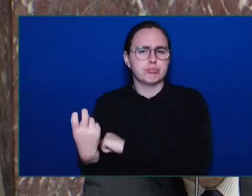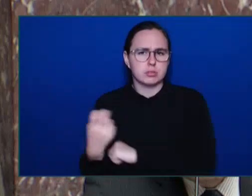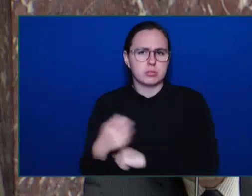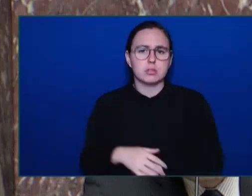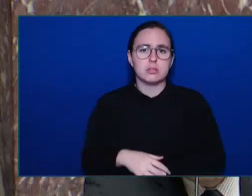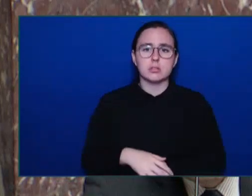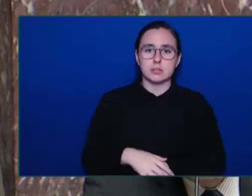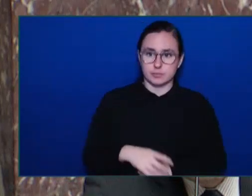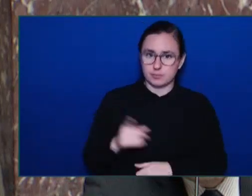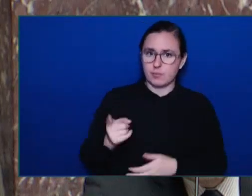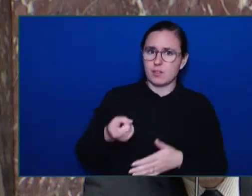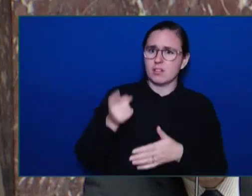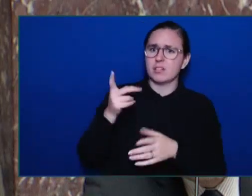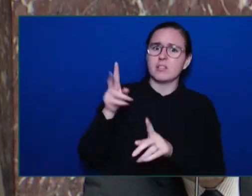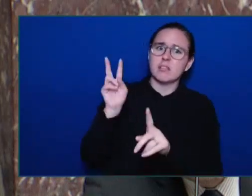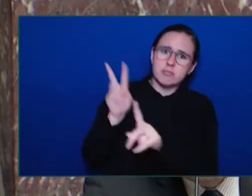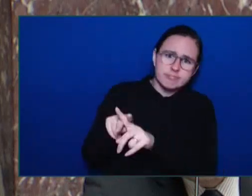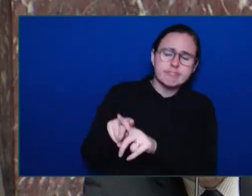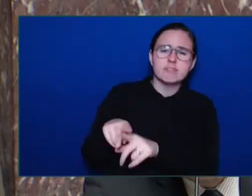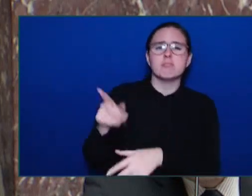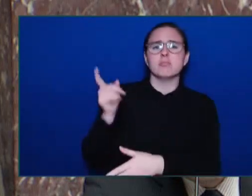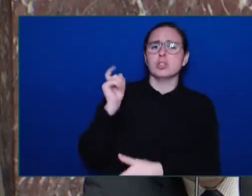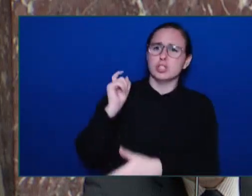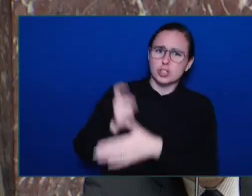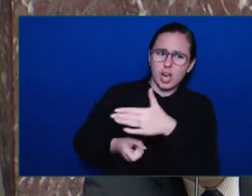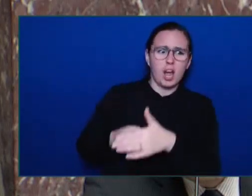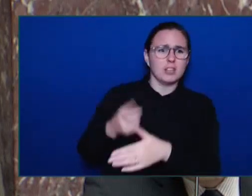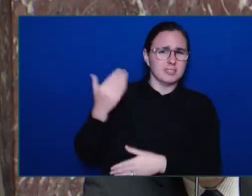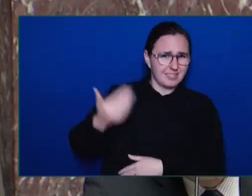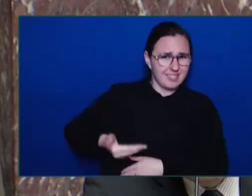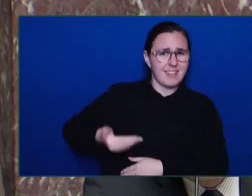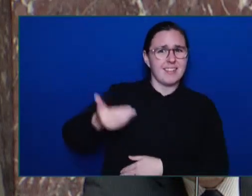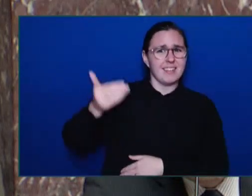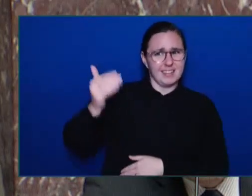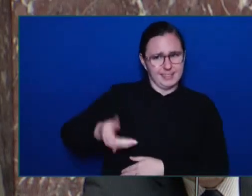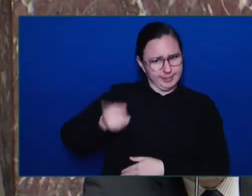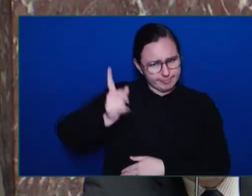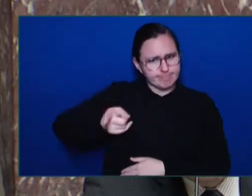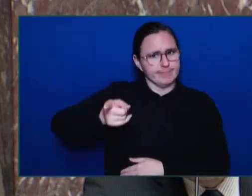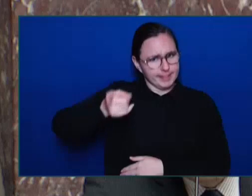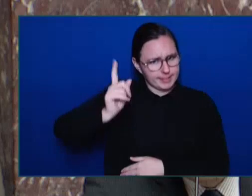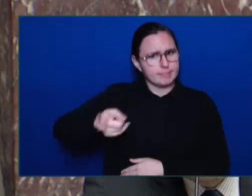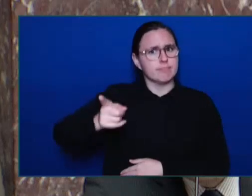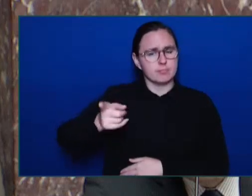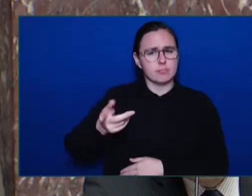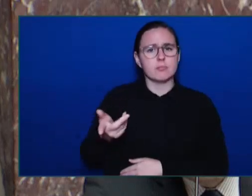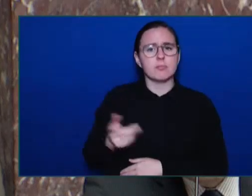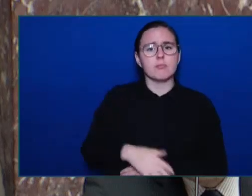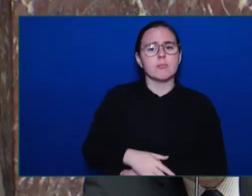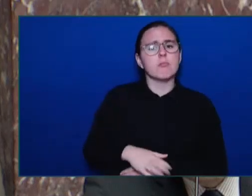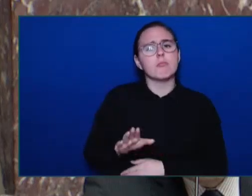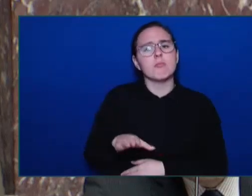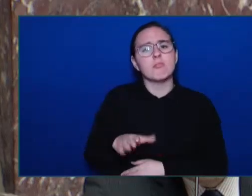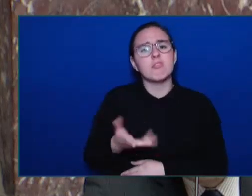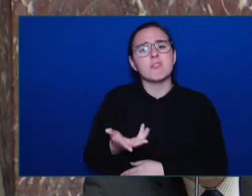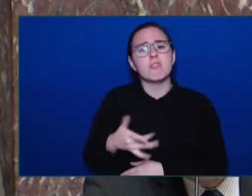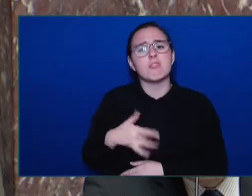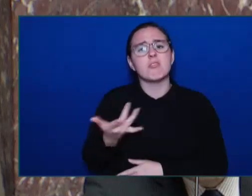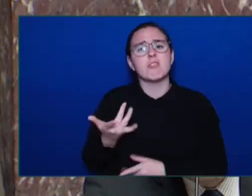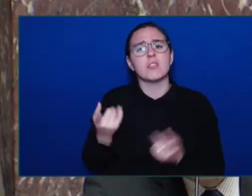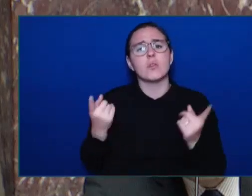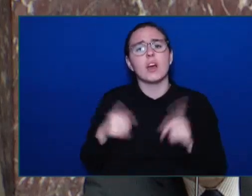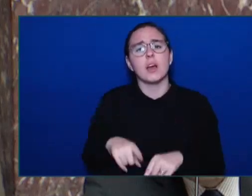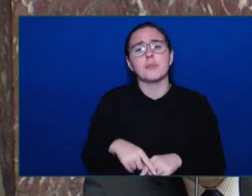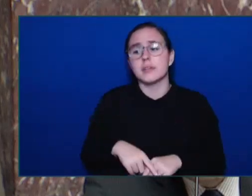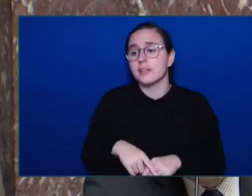and 2 counts of failure to comply. And guess what? He was released every single time and